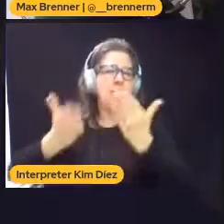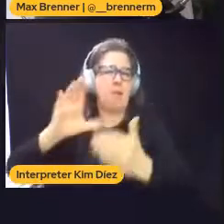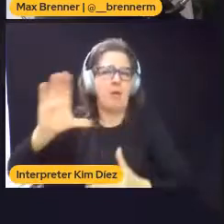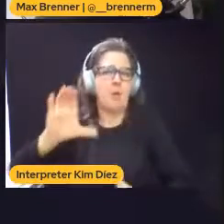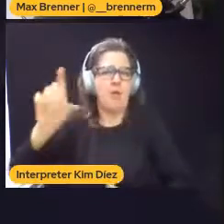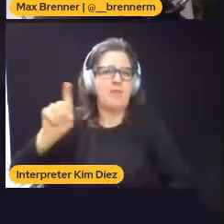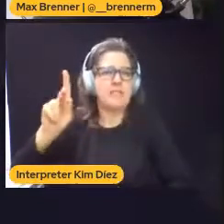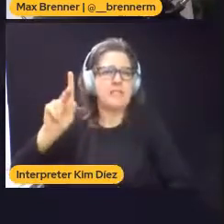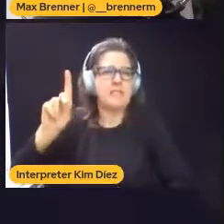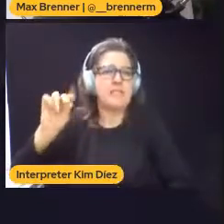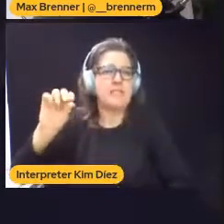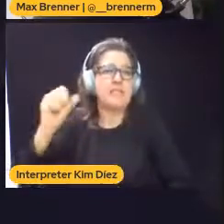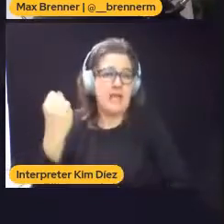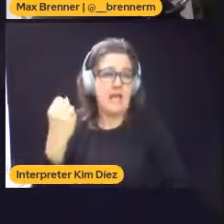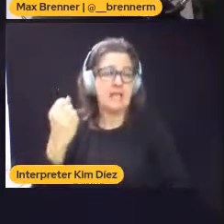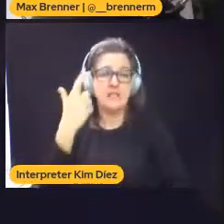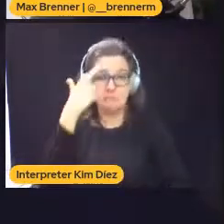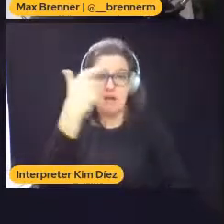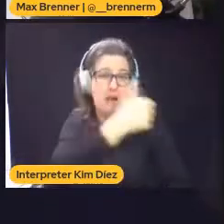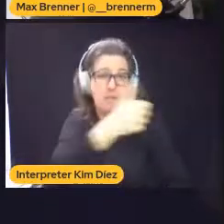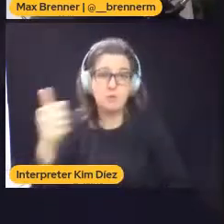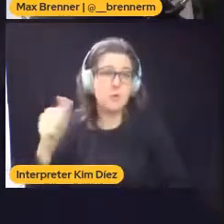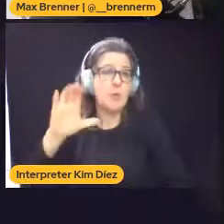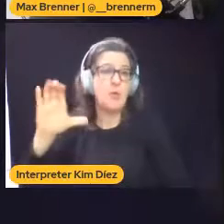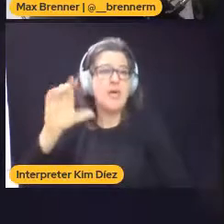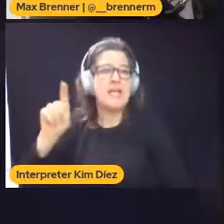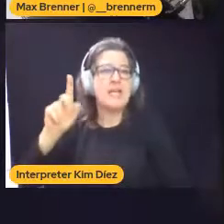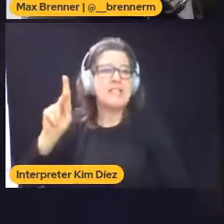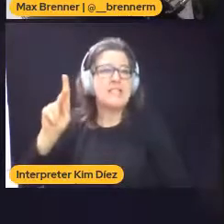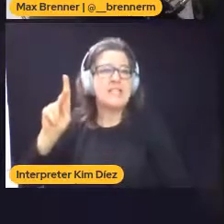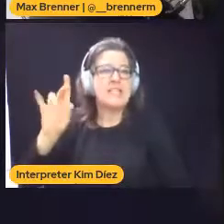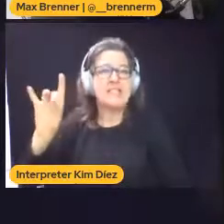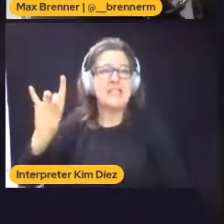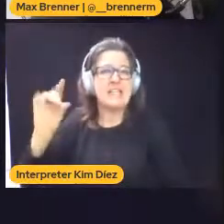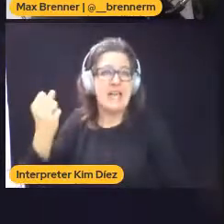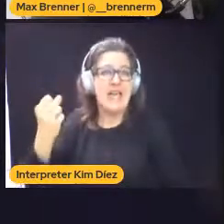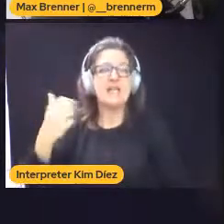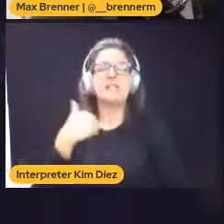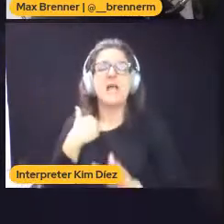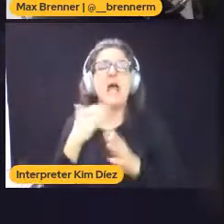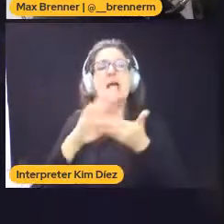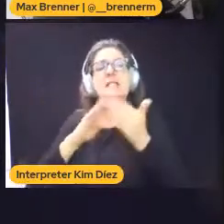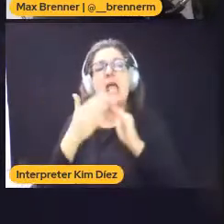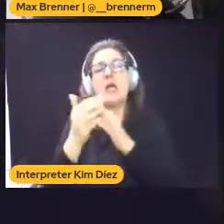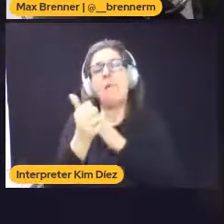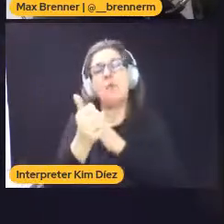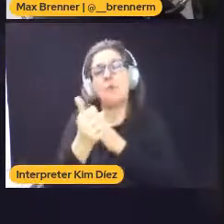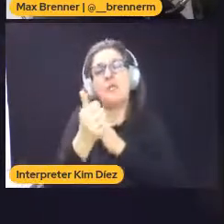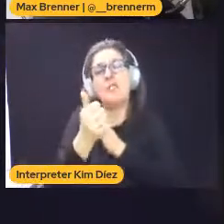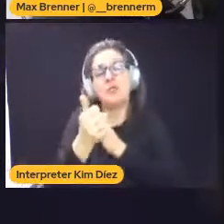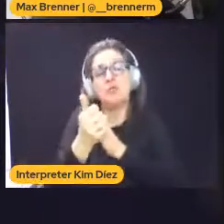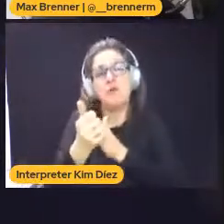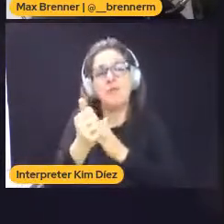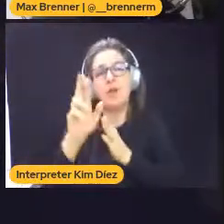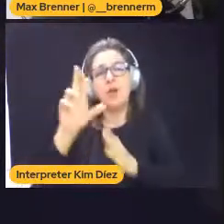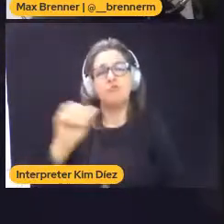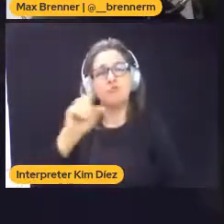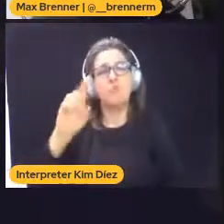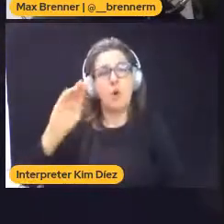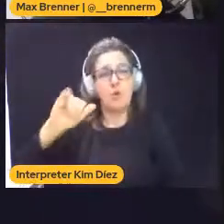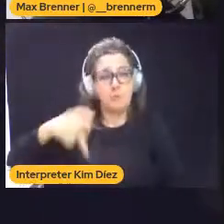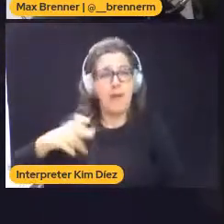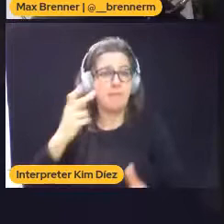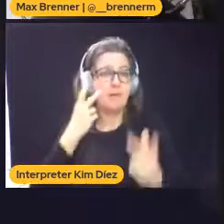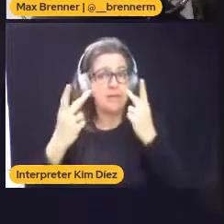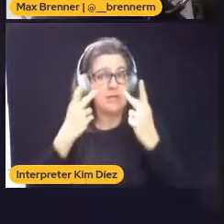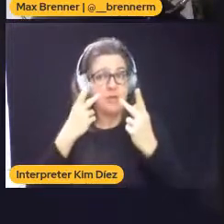has a community-driven roadmap. So if you want to see any of those features, go to their roadmap and add your vote,